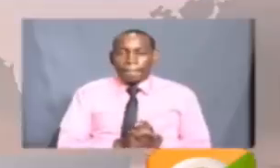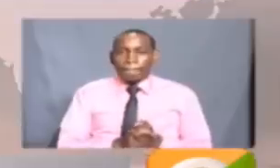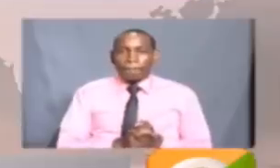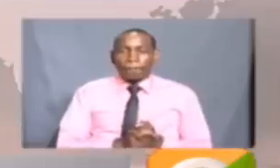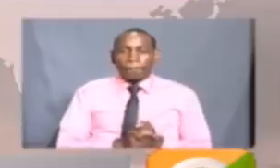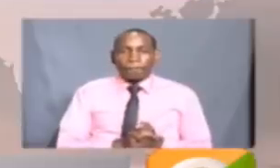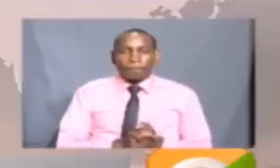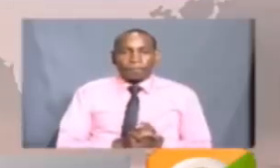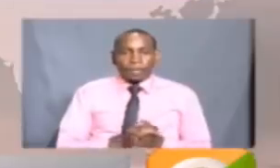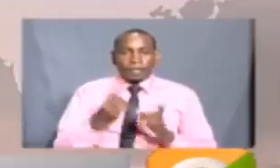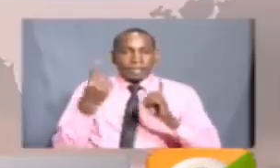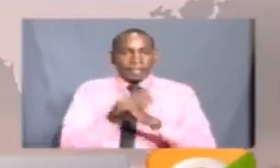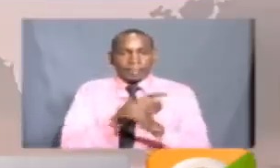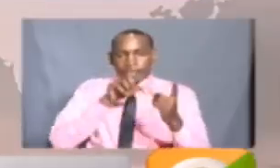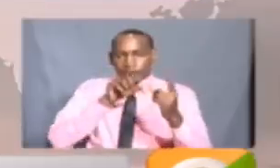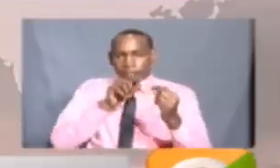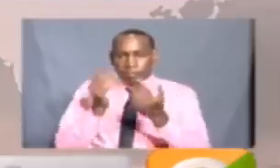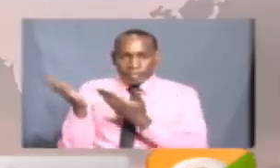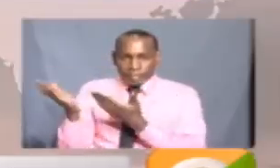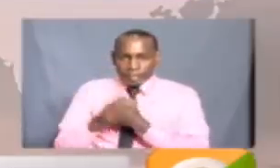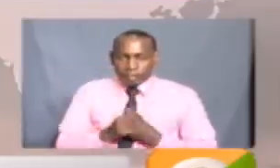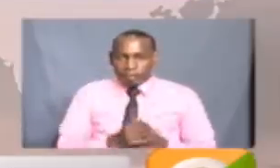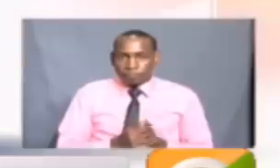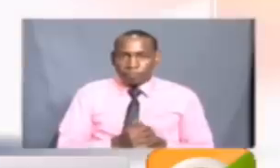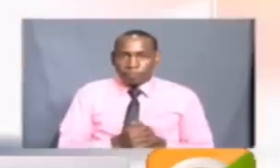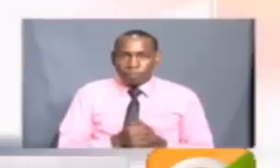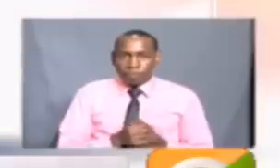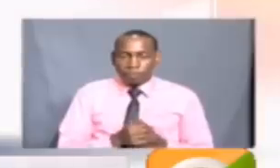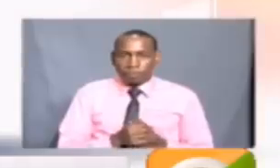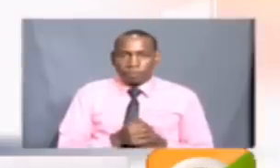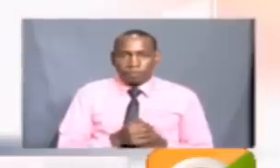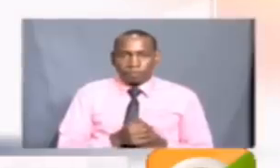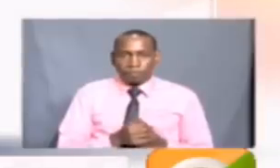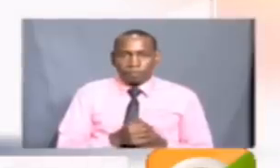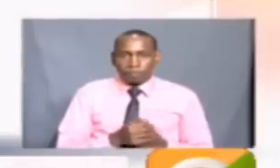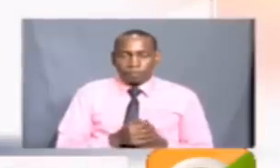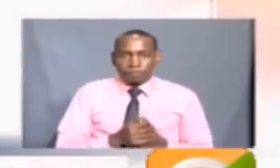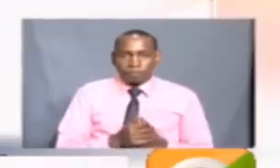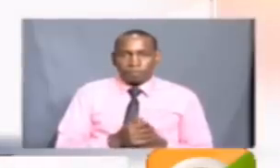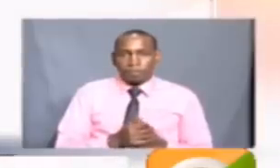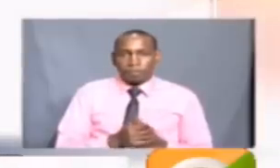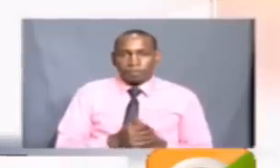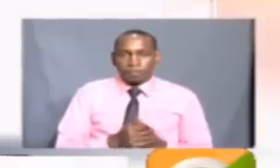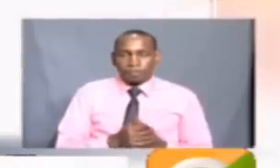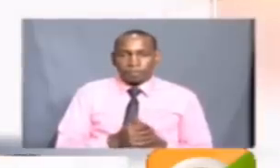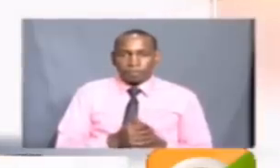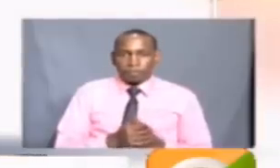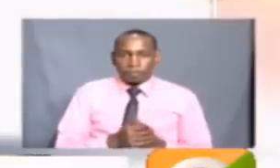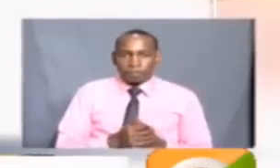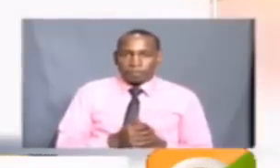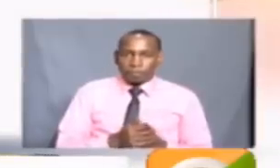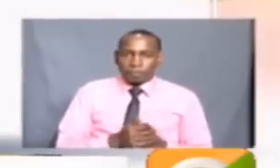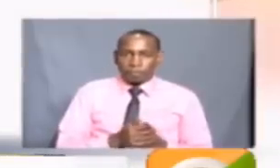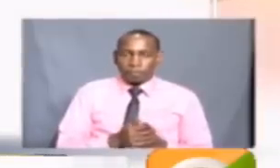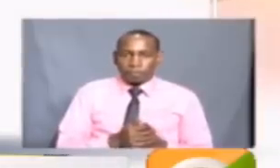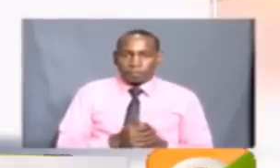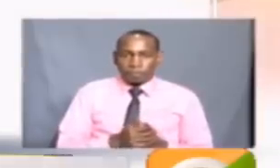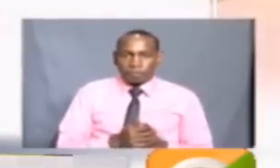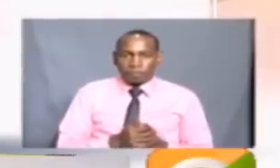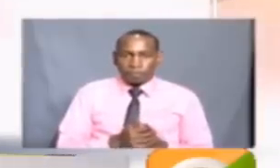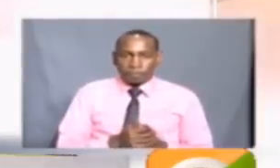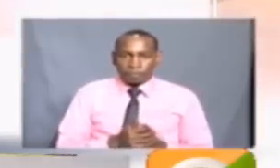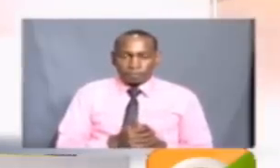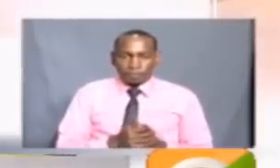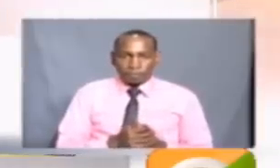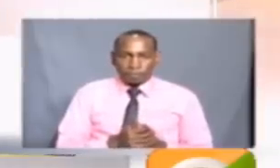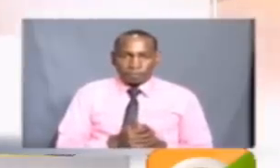Veronica from Wasingishu says, Jeff, enough talk. Kenyans must now stand up, march to Freedom Square, and take